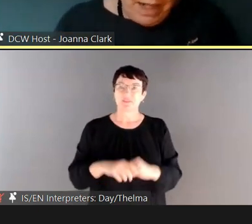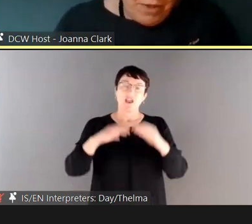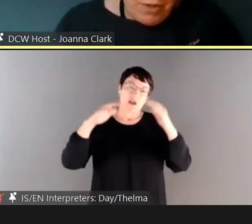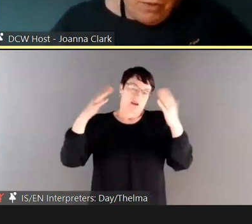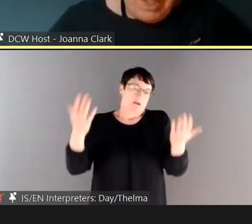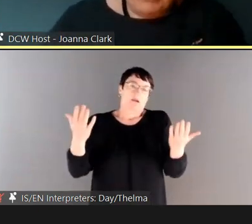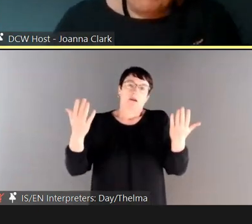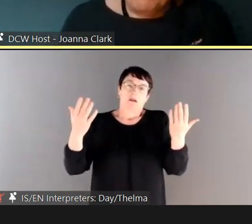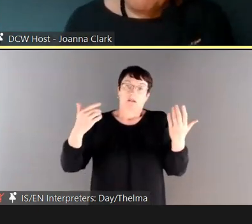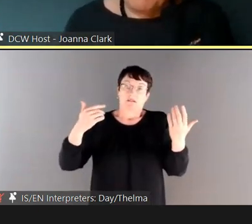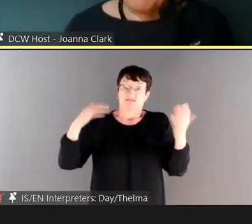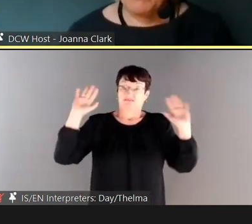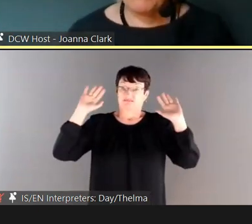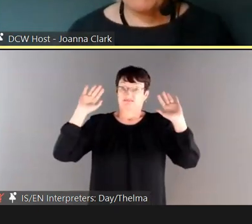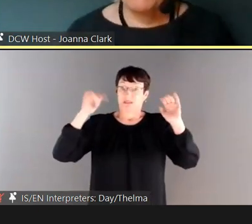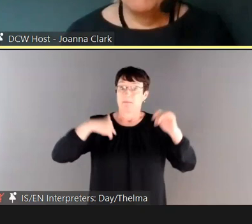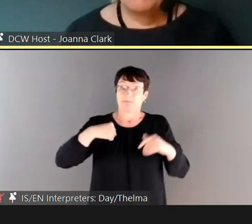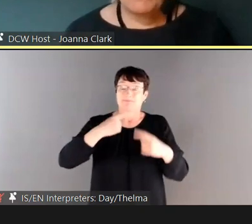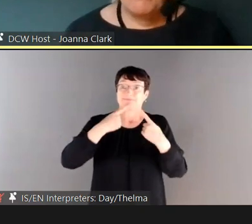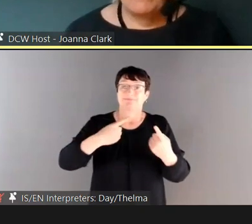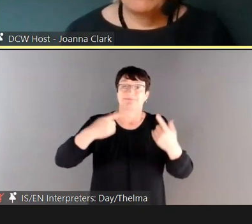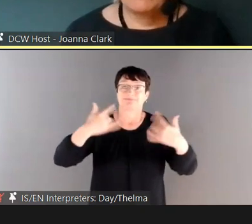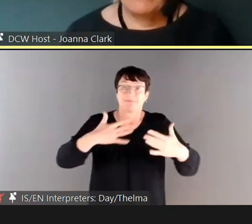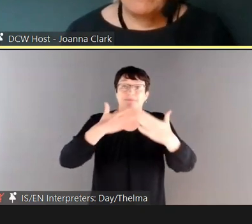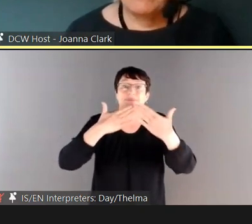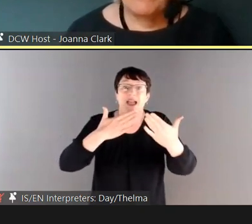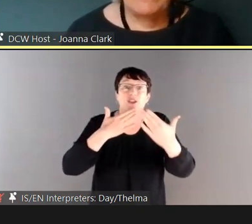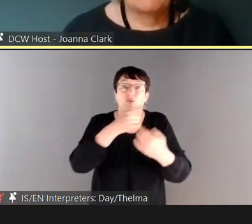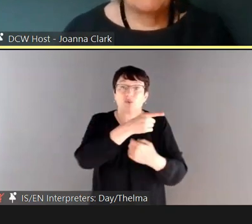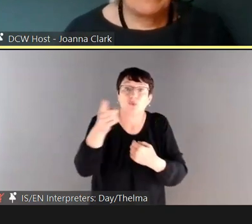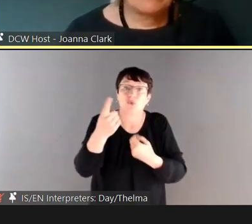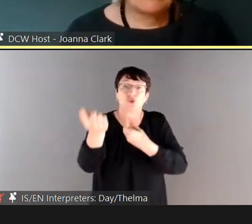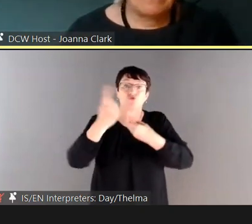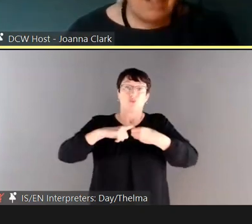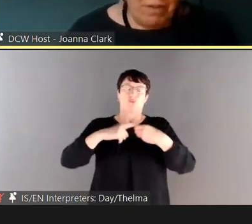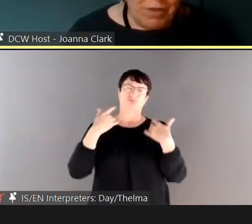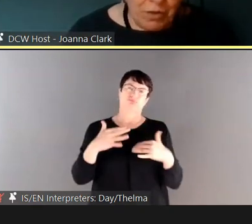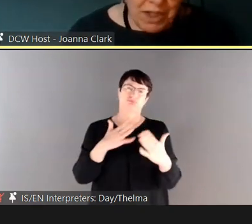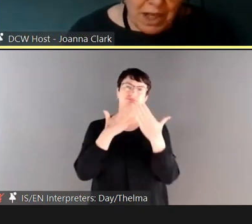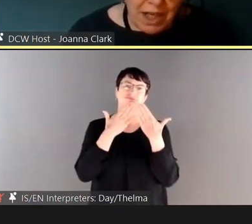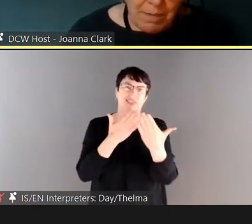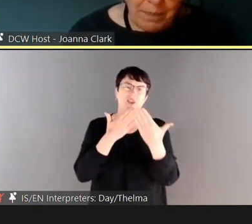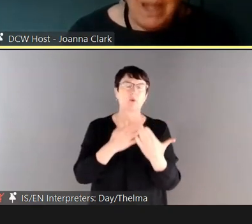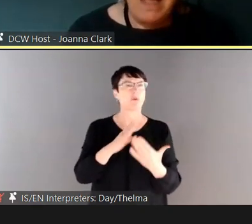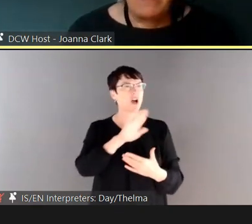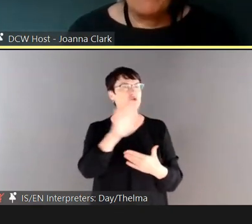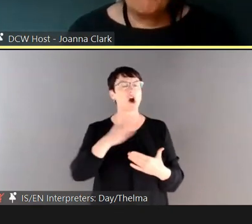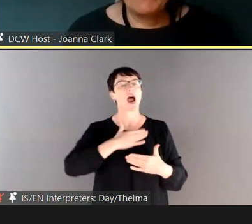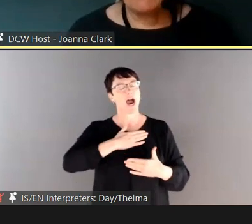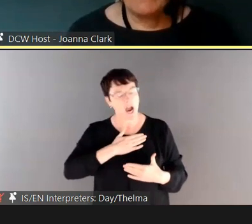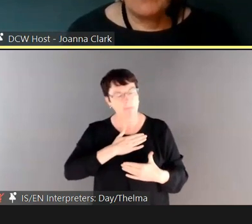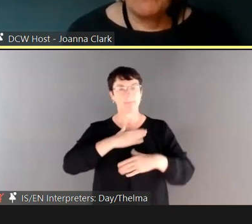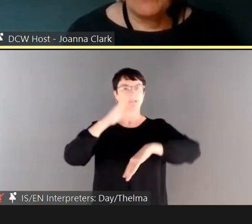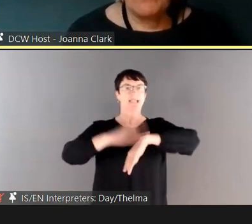me now to thank you all very much for coming. It's been great. Thank you for your time, and a